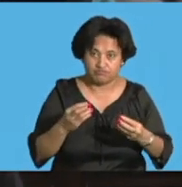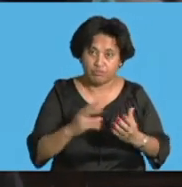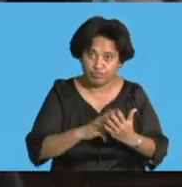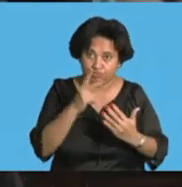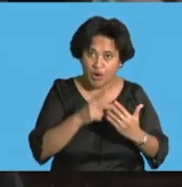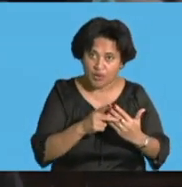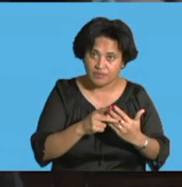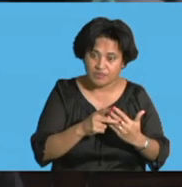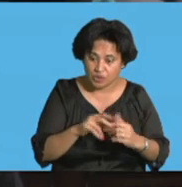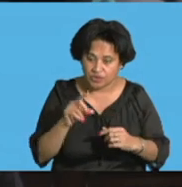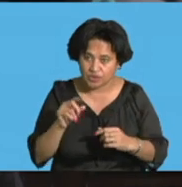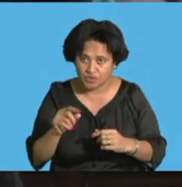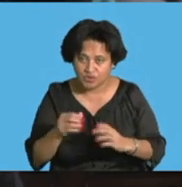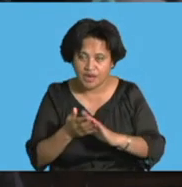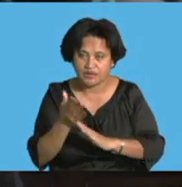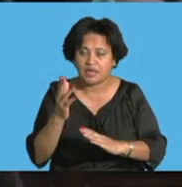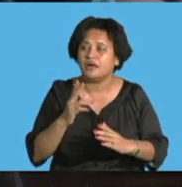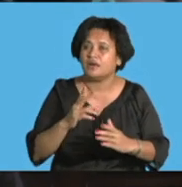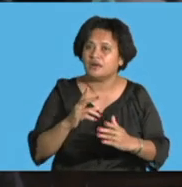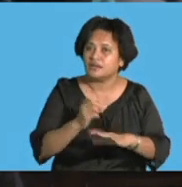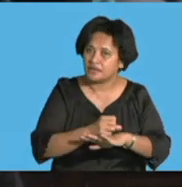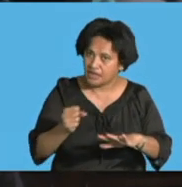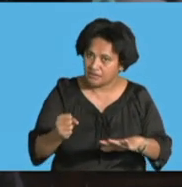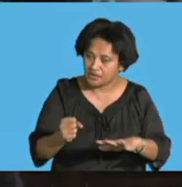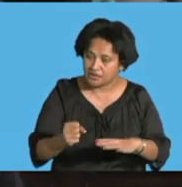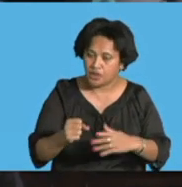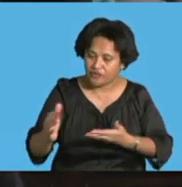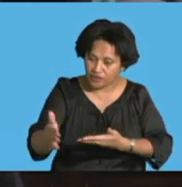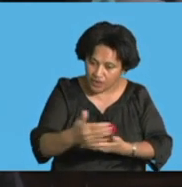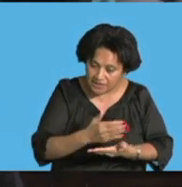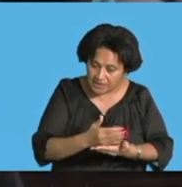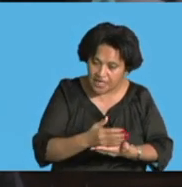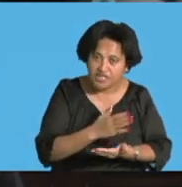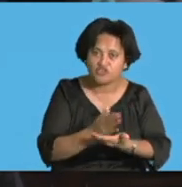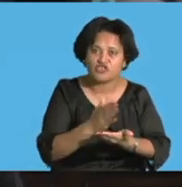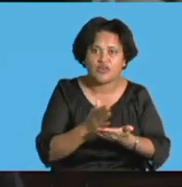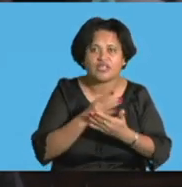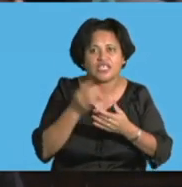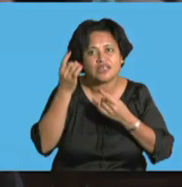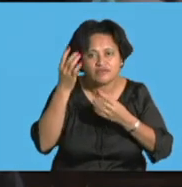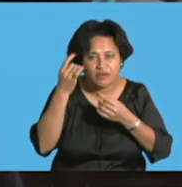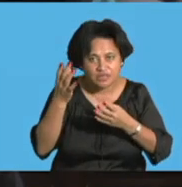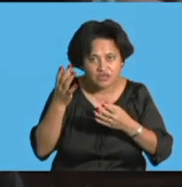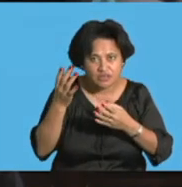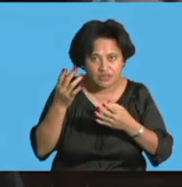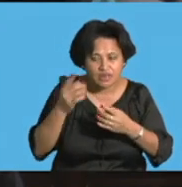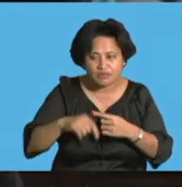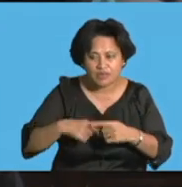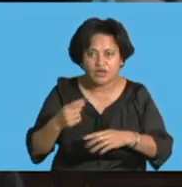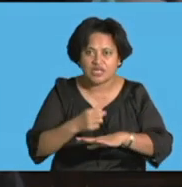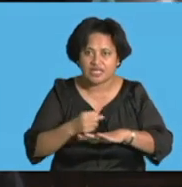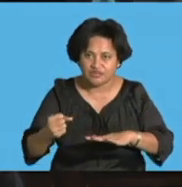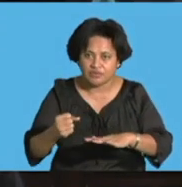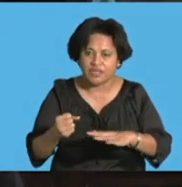Collecting, sharing, and learning from data across the whole of government will ensure improved coverage and more efficient use of